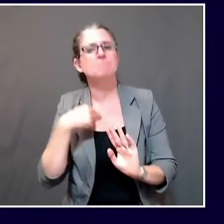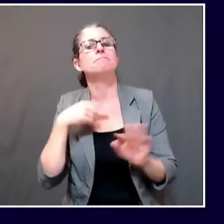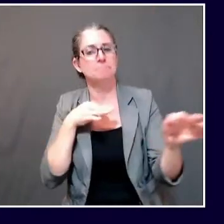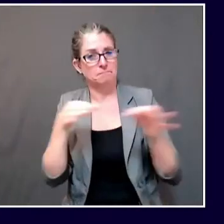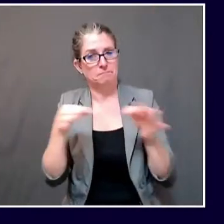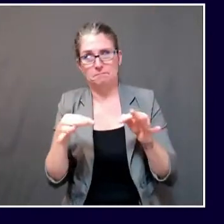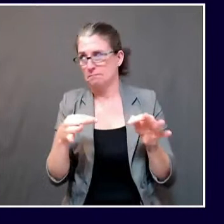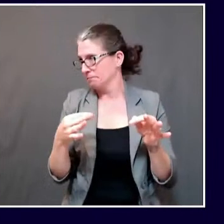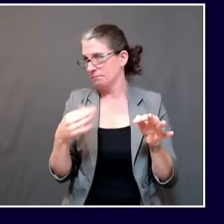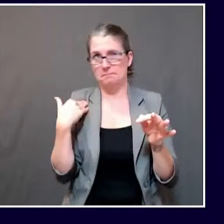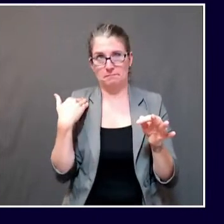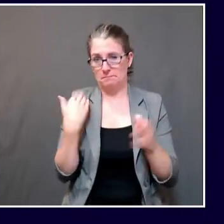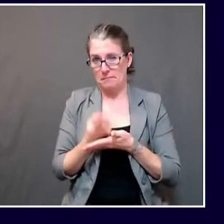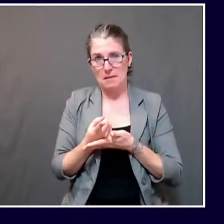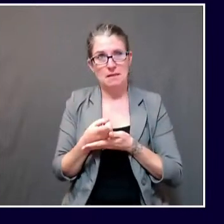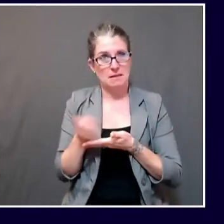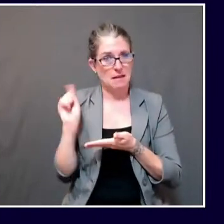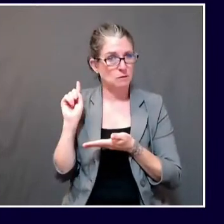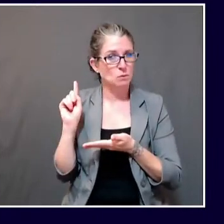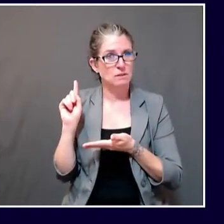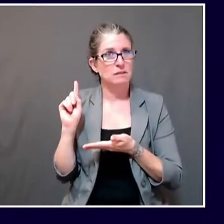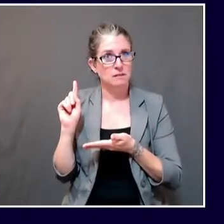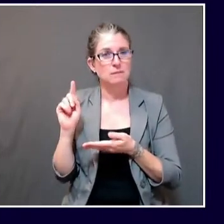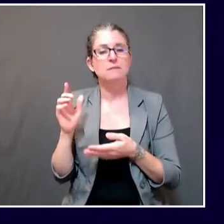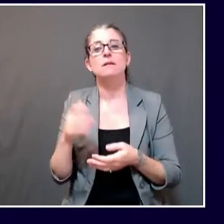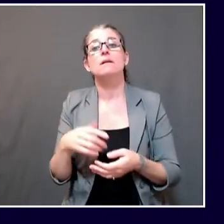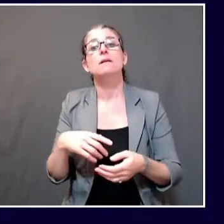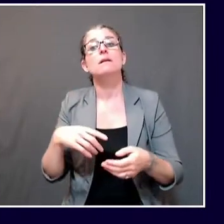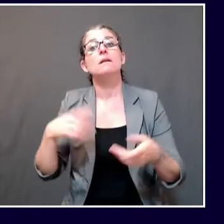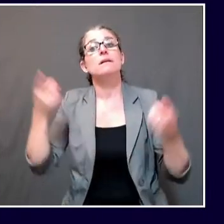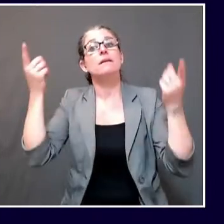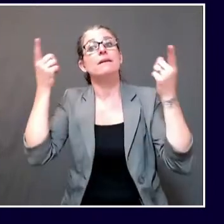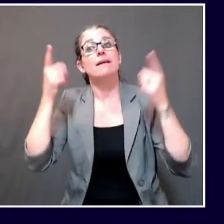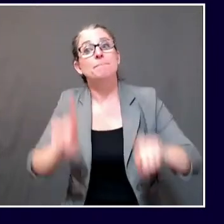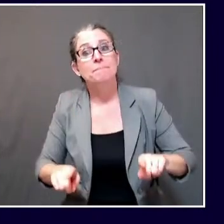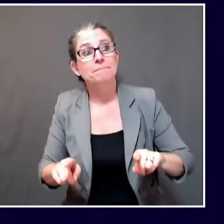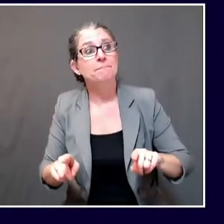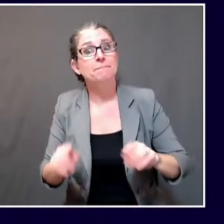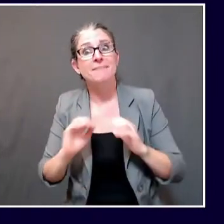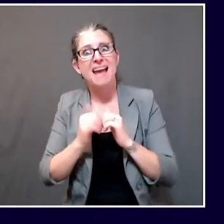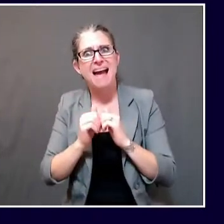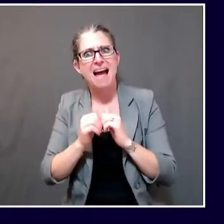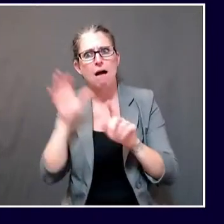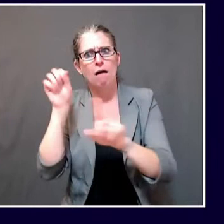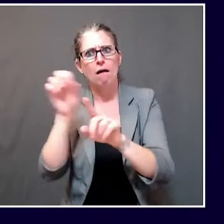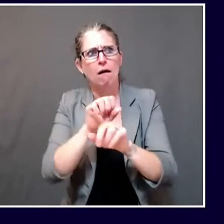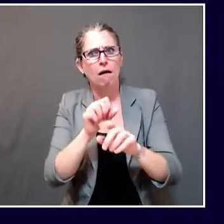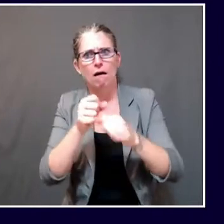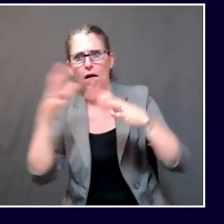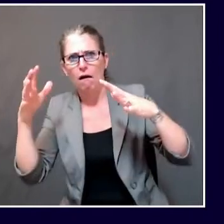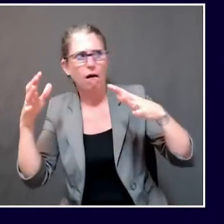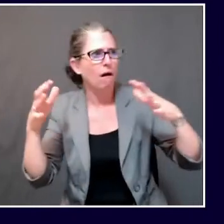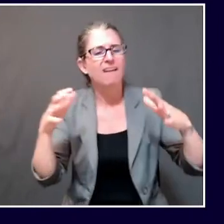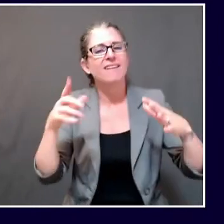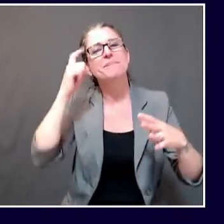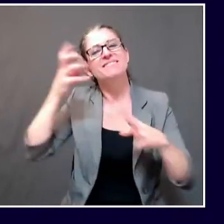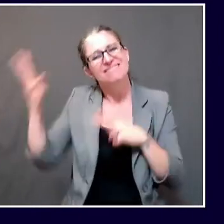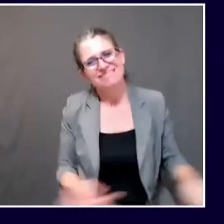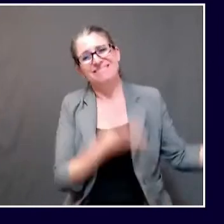some of that is related to the expansion of testing, but not all. We're simultaneously seeing evidence of more transmission as